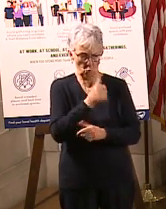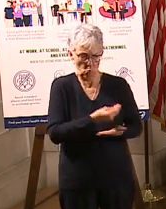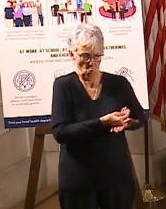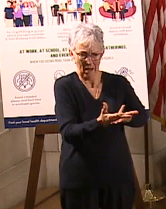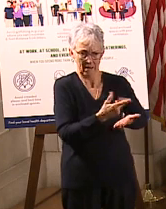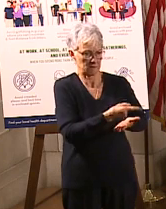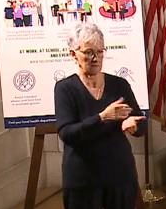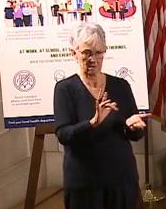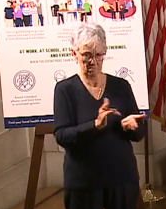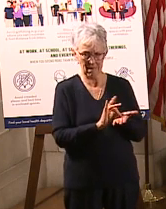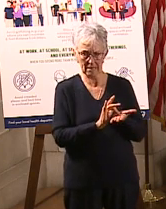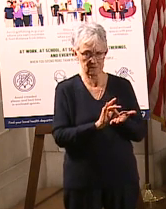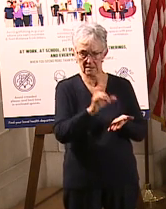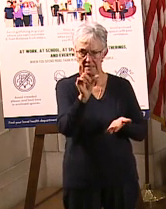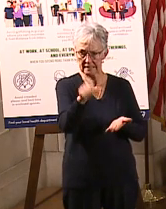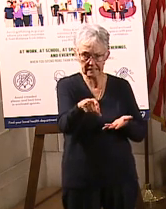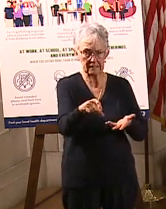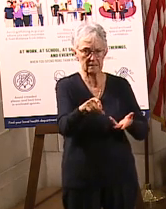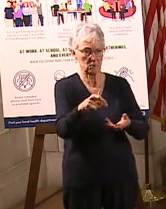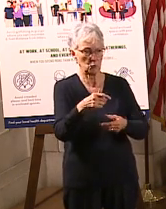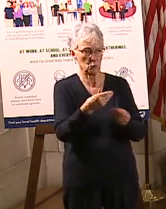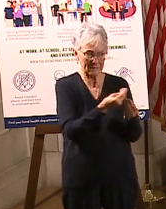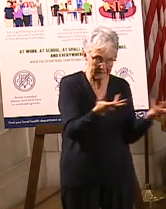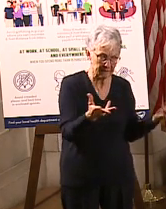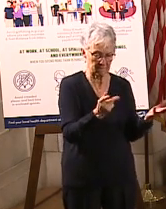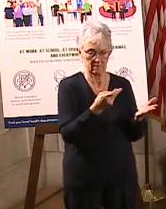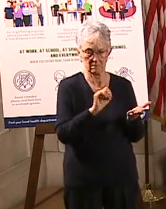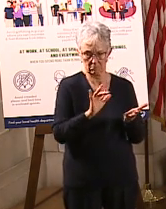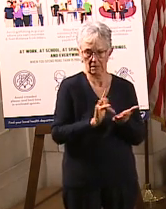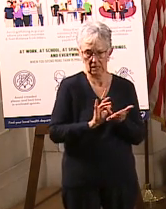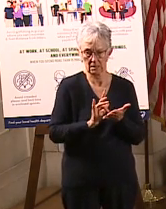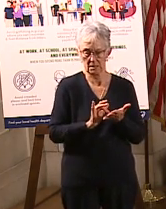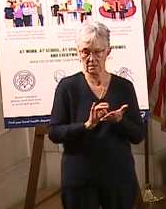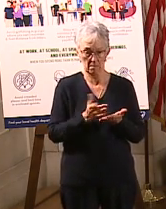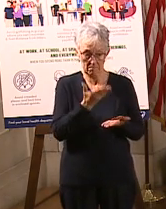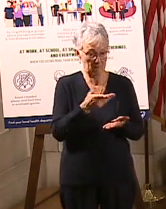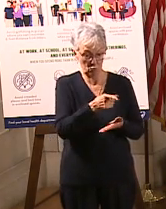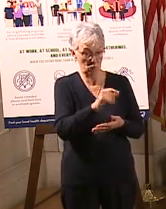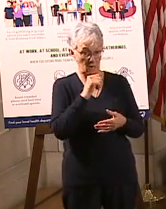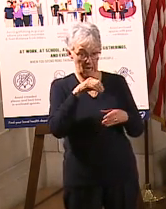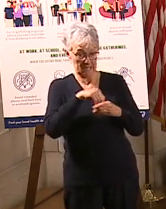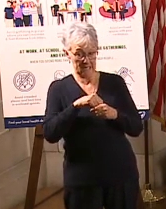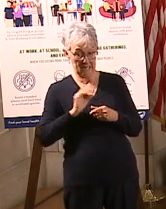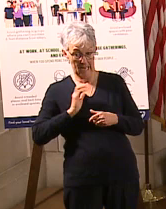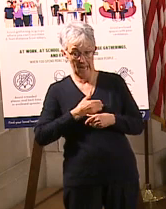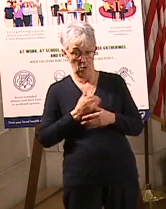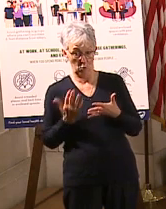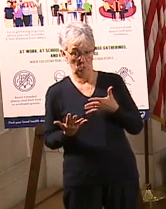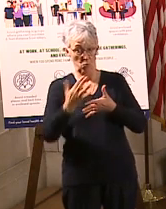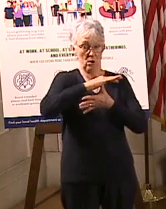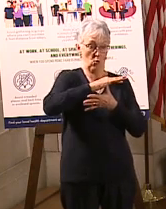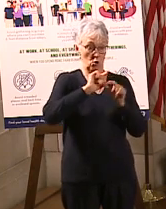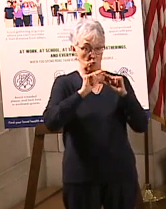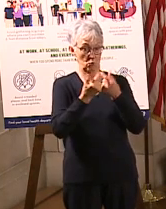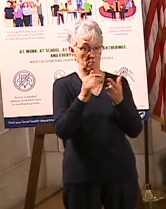get them into somebody's arms. So it may not be the person who's exactly in the group that they were looking to inoculate, but we're going to make sure that that vaccine is not